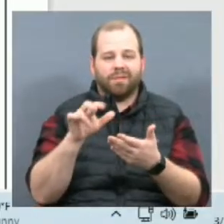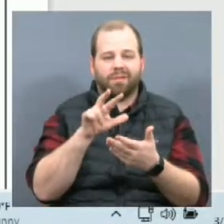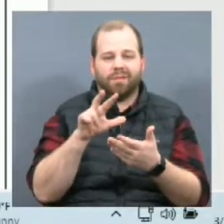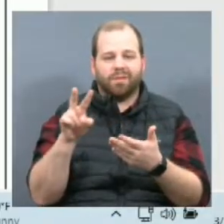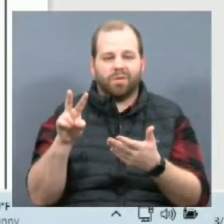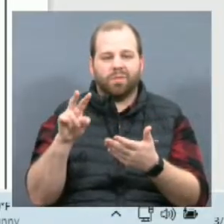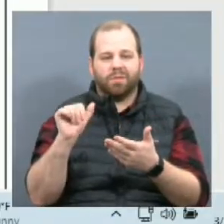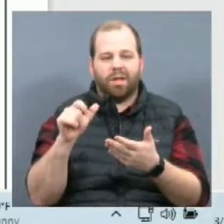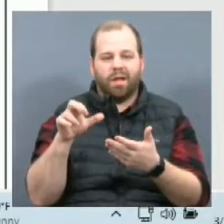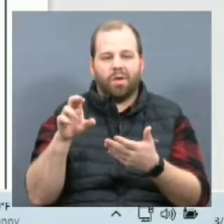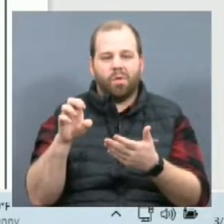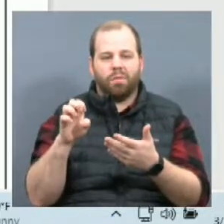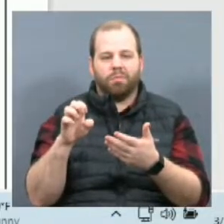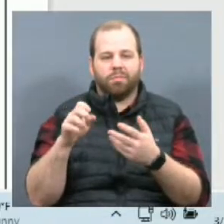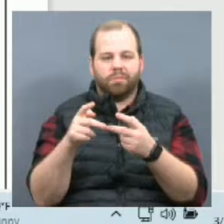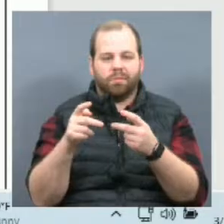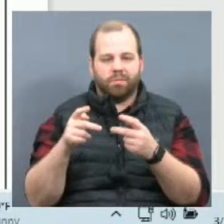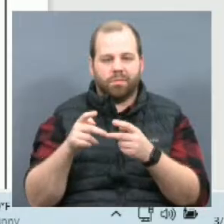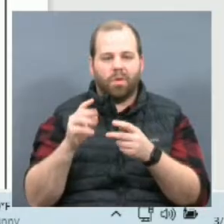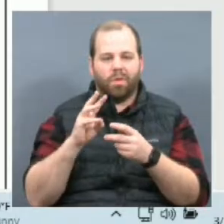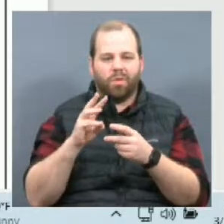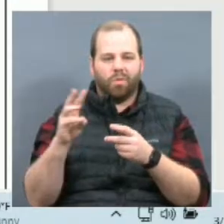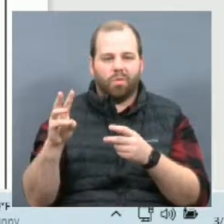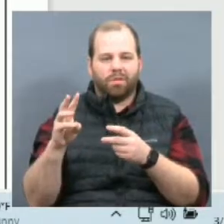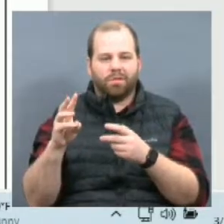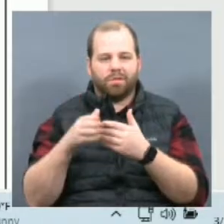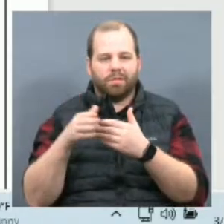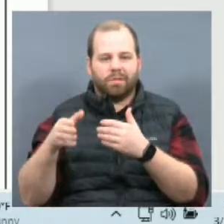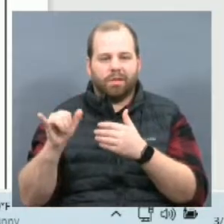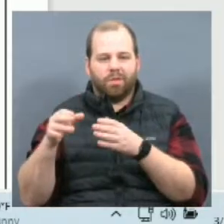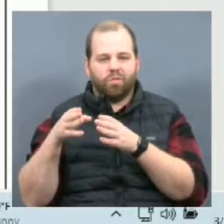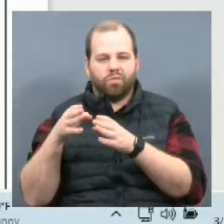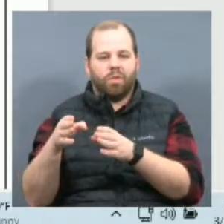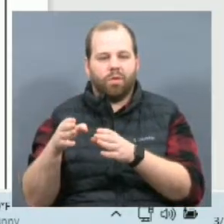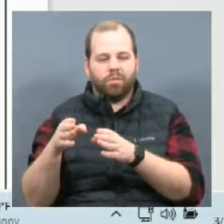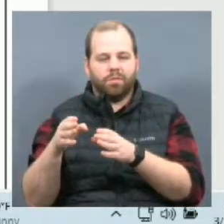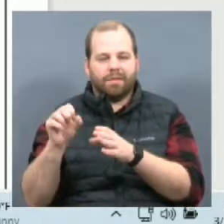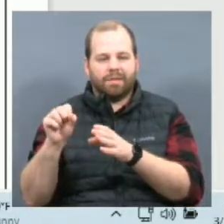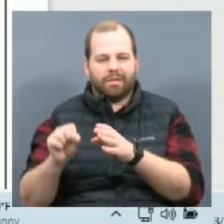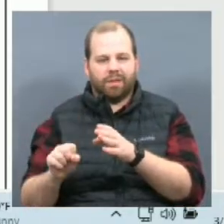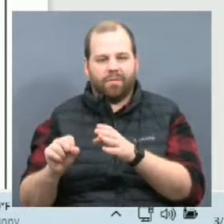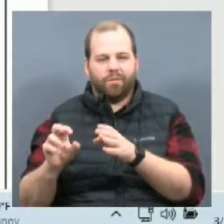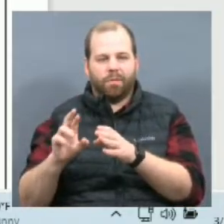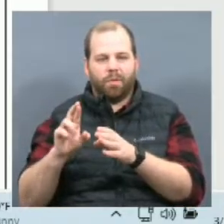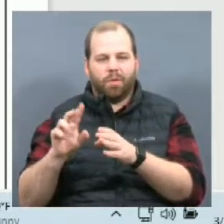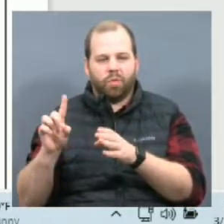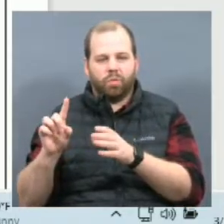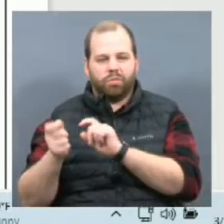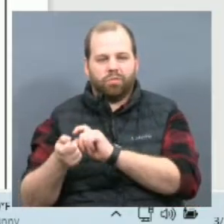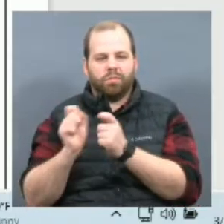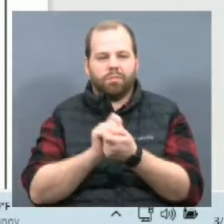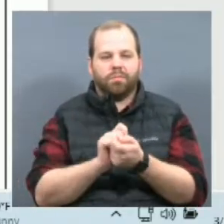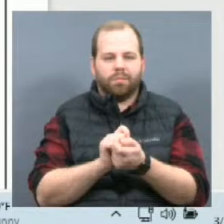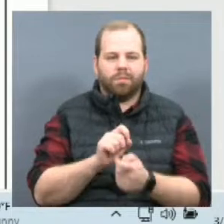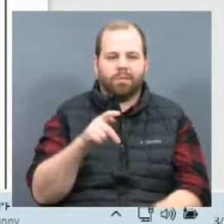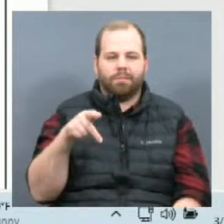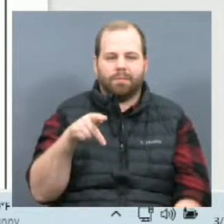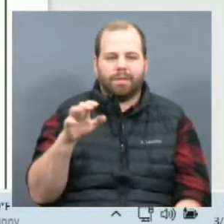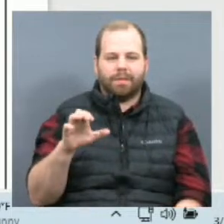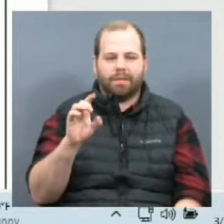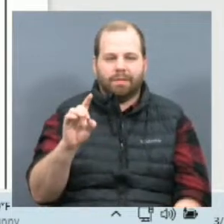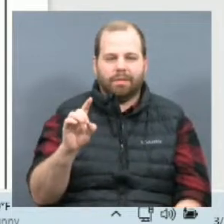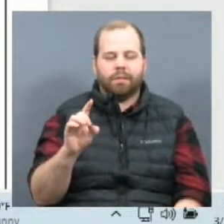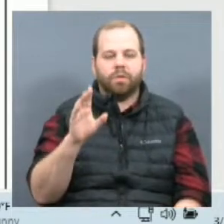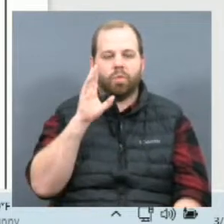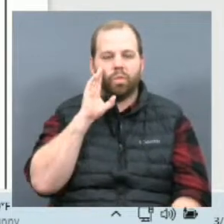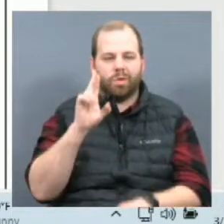32-acre site located on the west side of Geyer Springs Road, south of Mableville Cutoff, from R2 to PCD. The applicant is proposing to